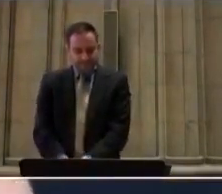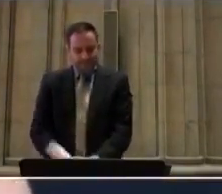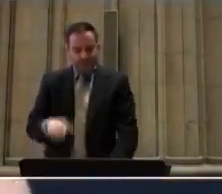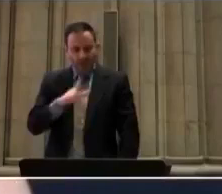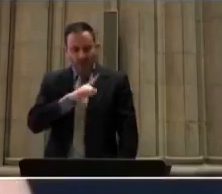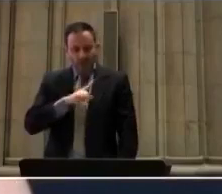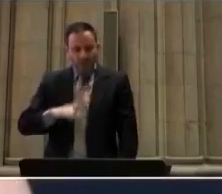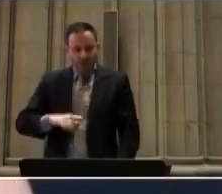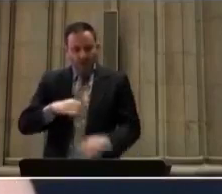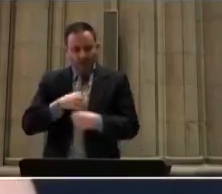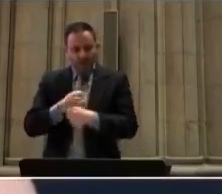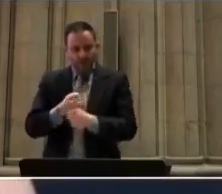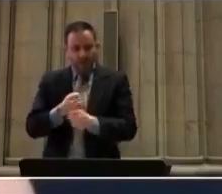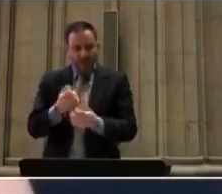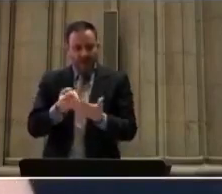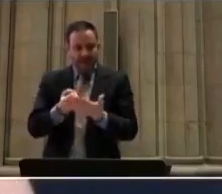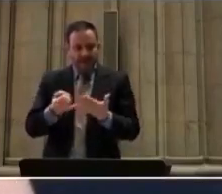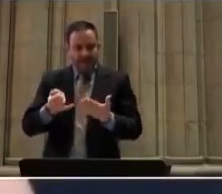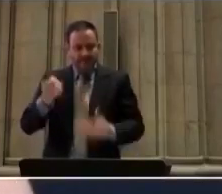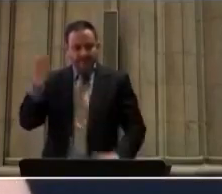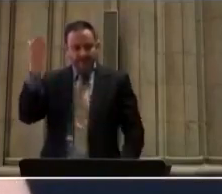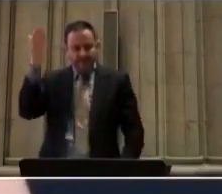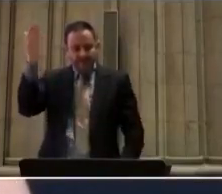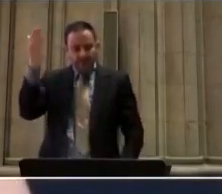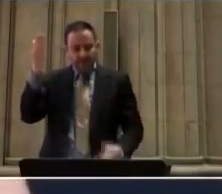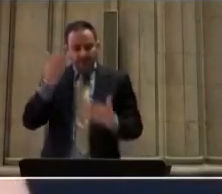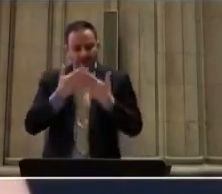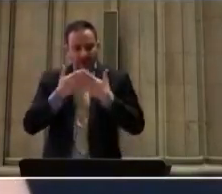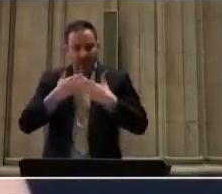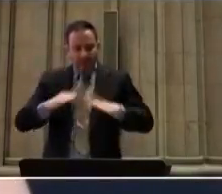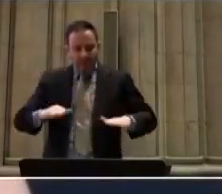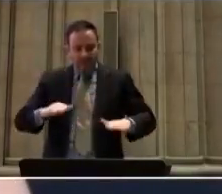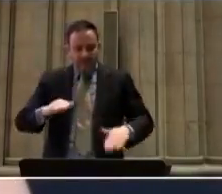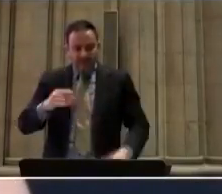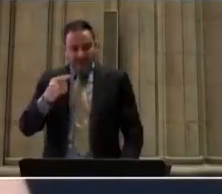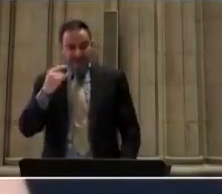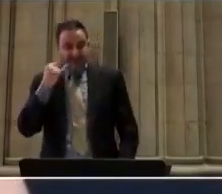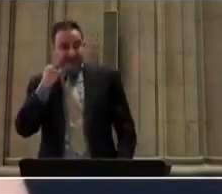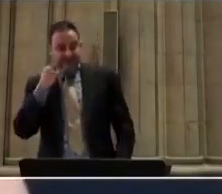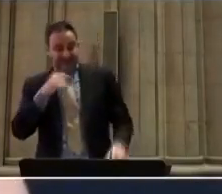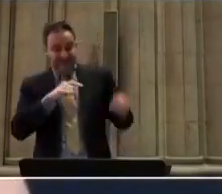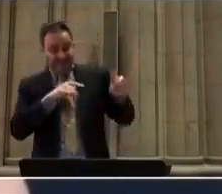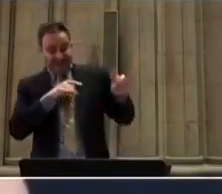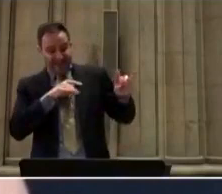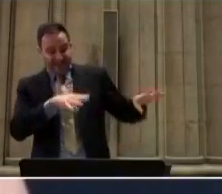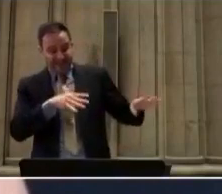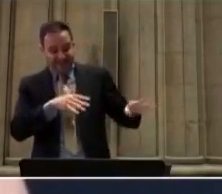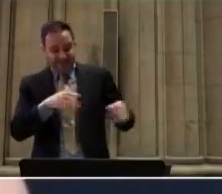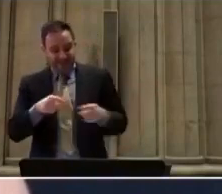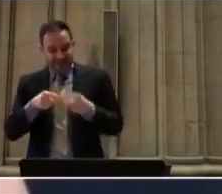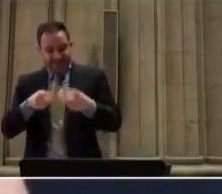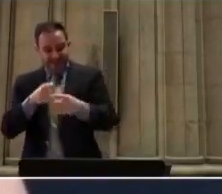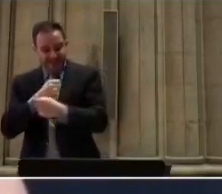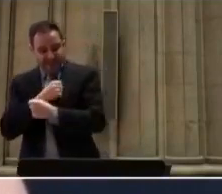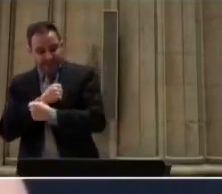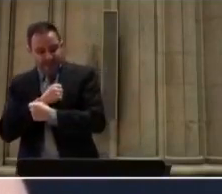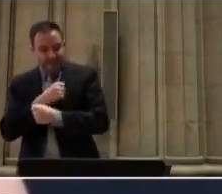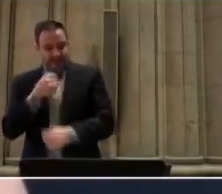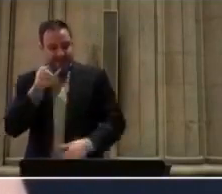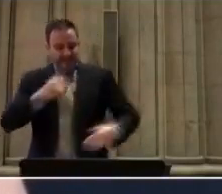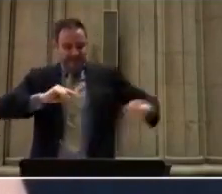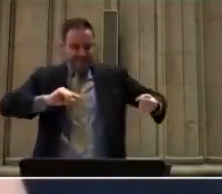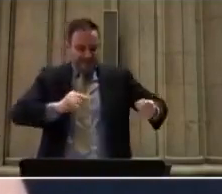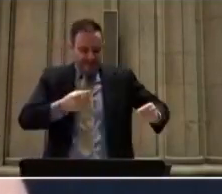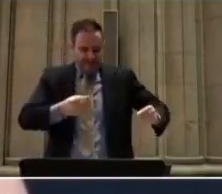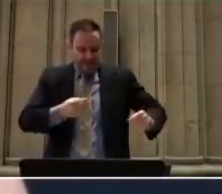Lord, make us instruments of your peace. Where there is hatred, let us sow love. Where there is